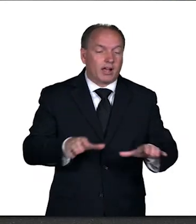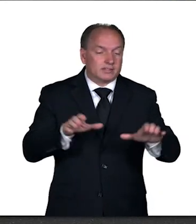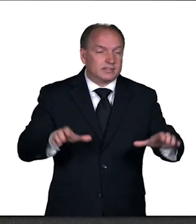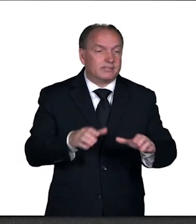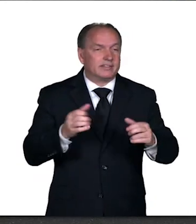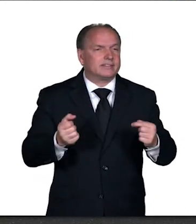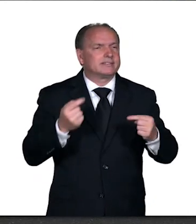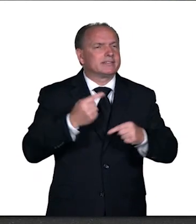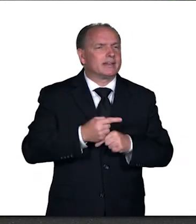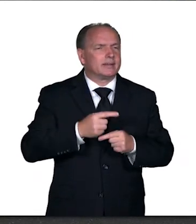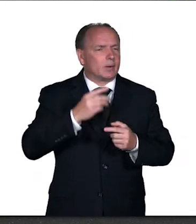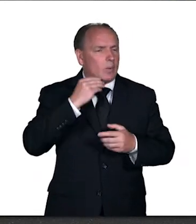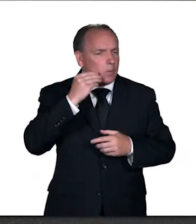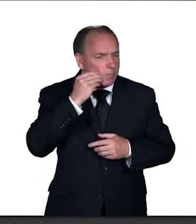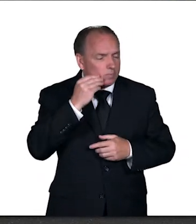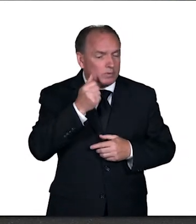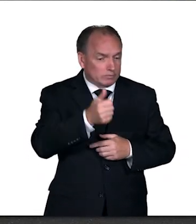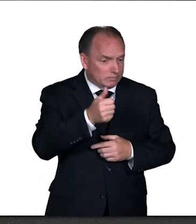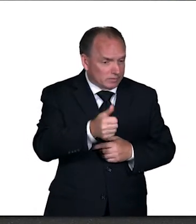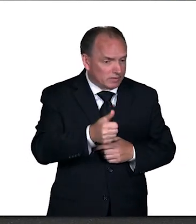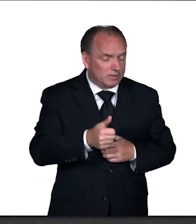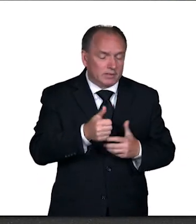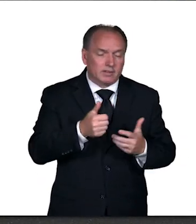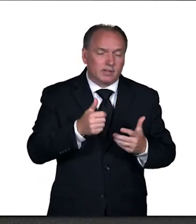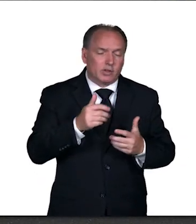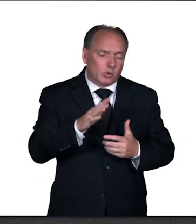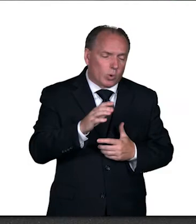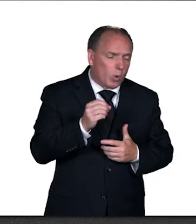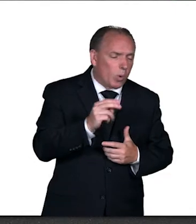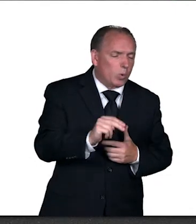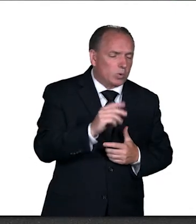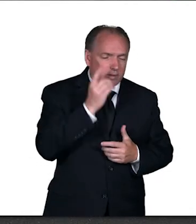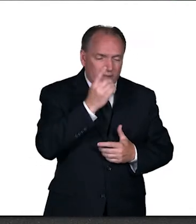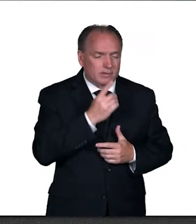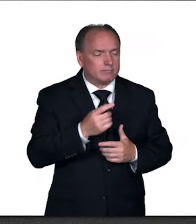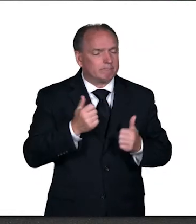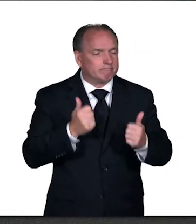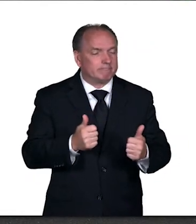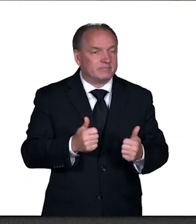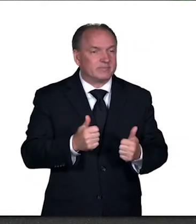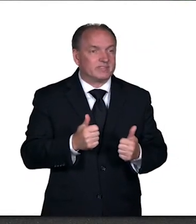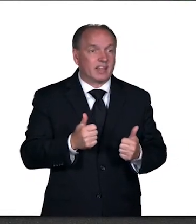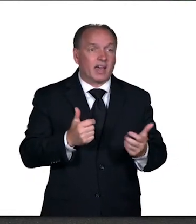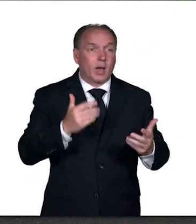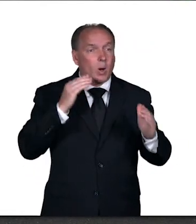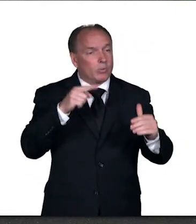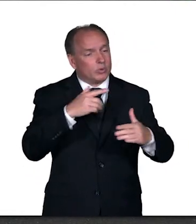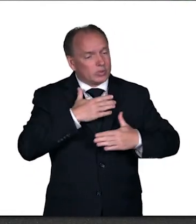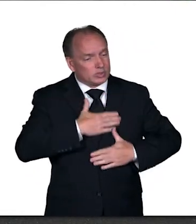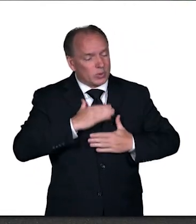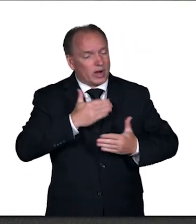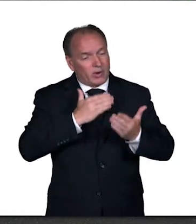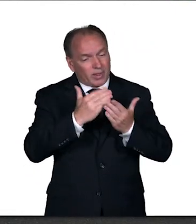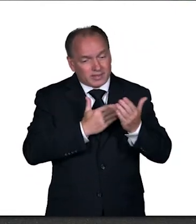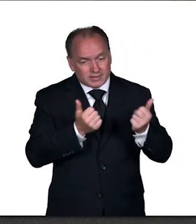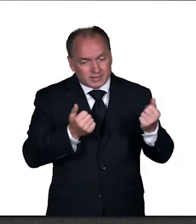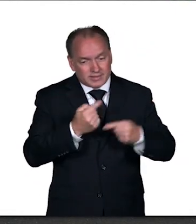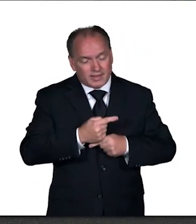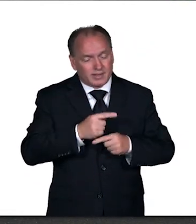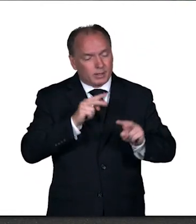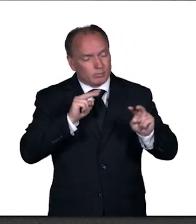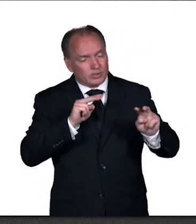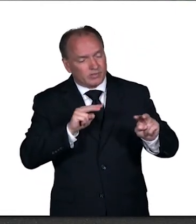participate on this at-home learning activity and you get to make your very own dandelion. Well, I hope you enjoyed our lesson